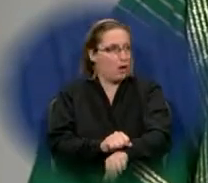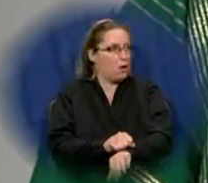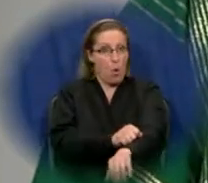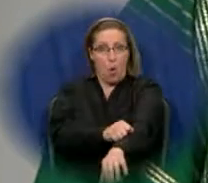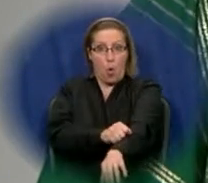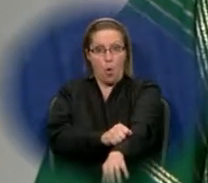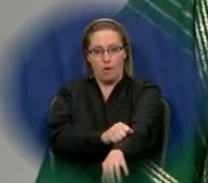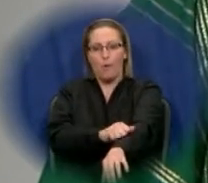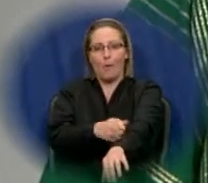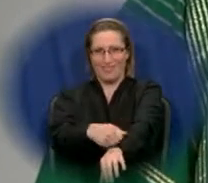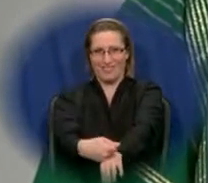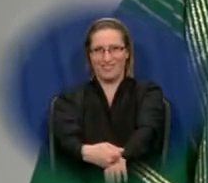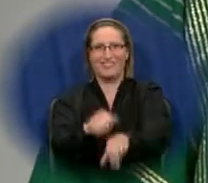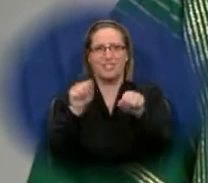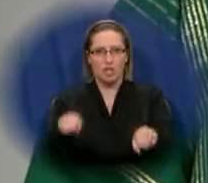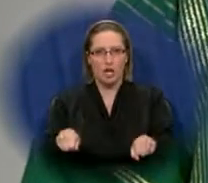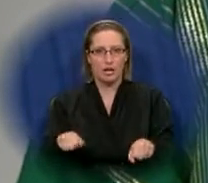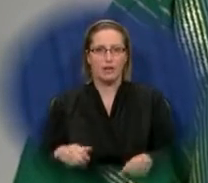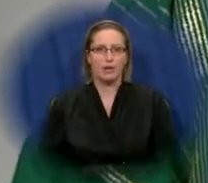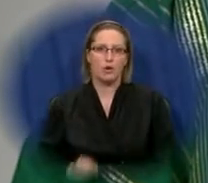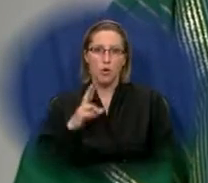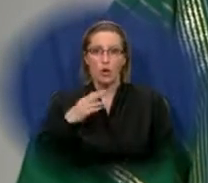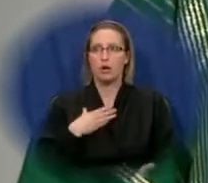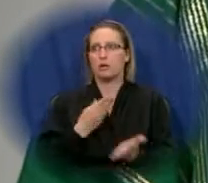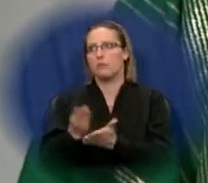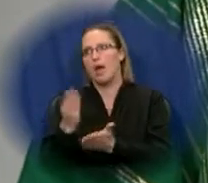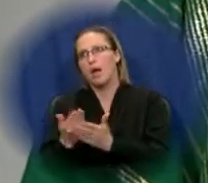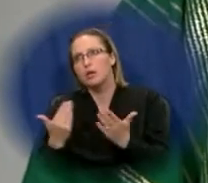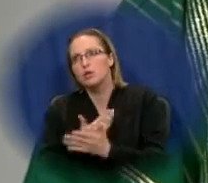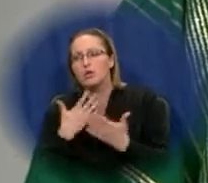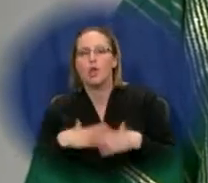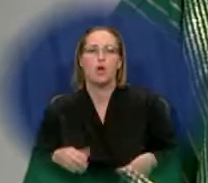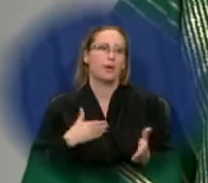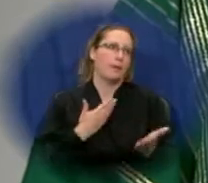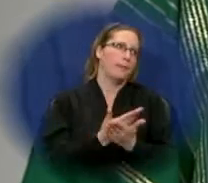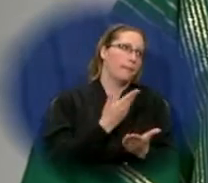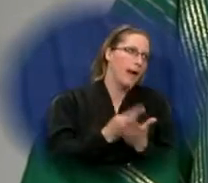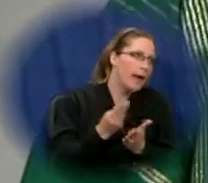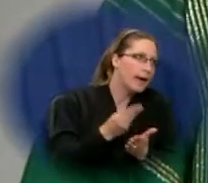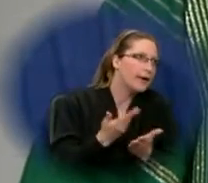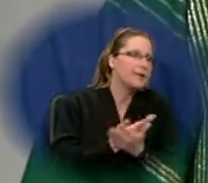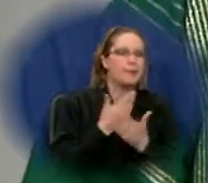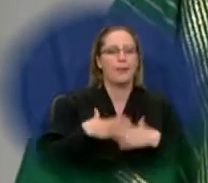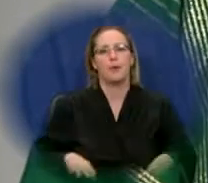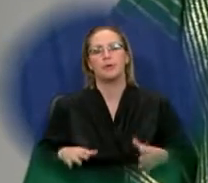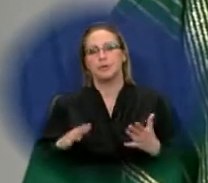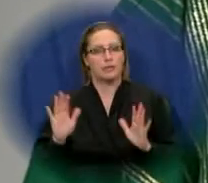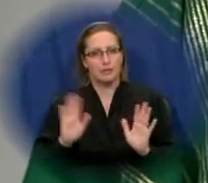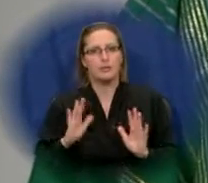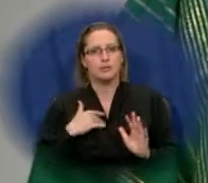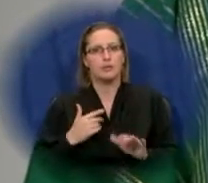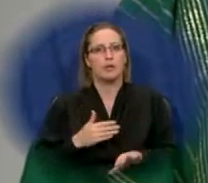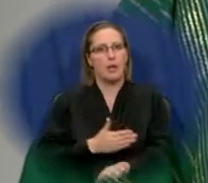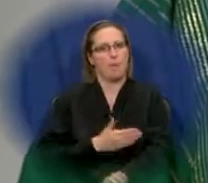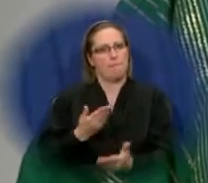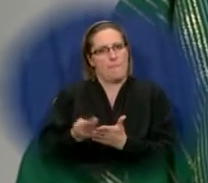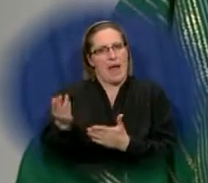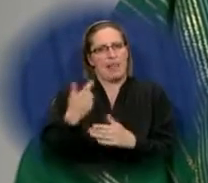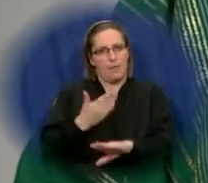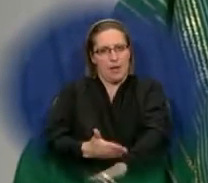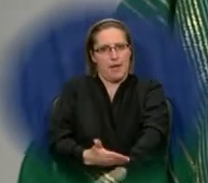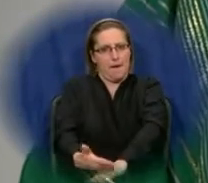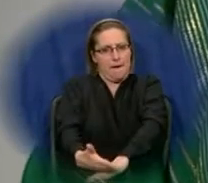we grow, rather than every time you turn around to be able to or having to buy new clothes and perhaps a